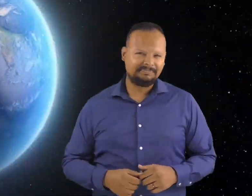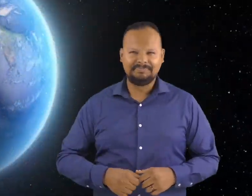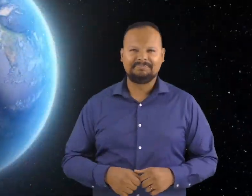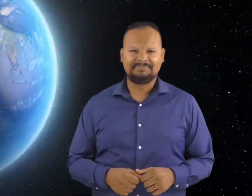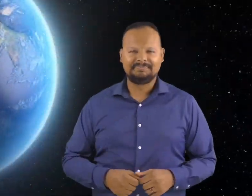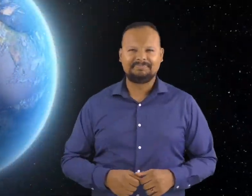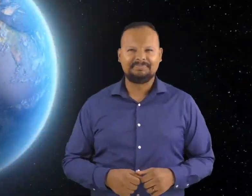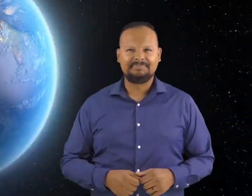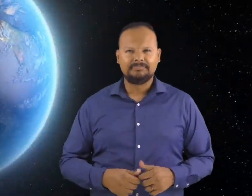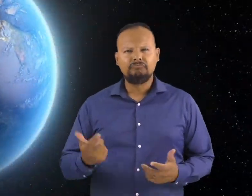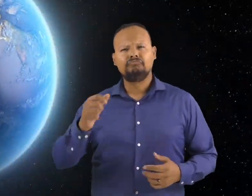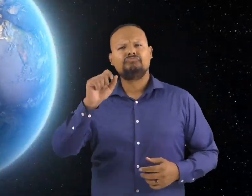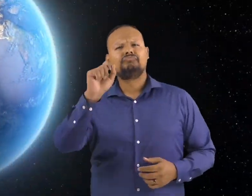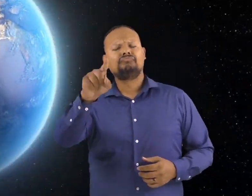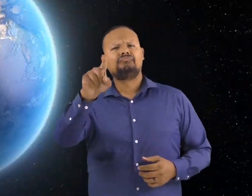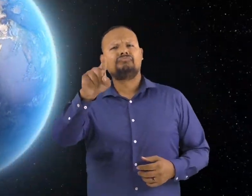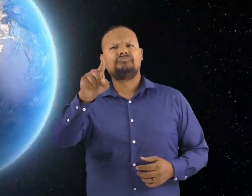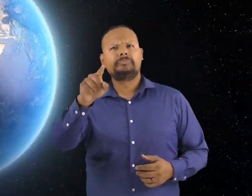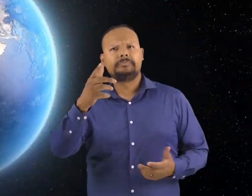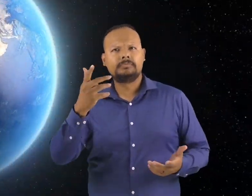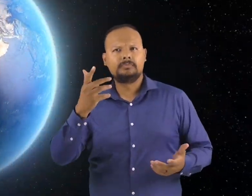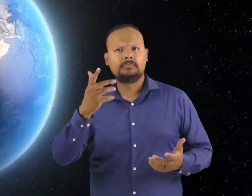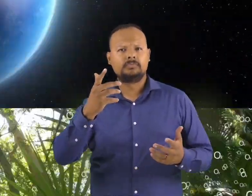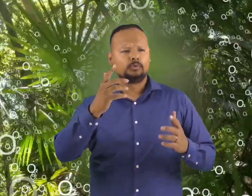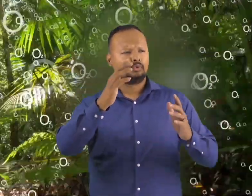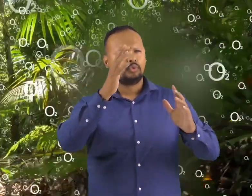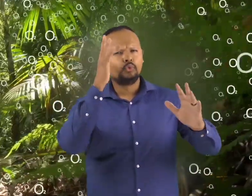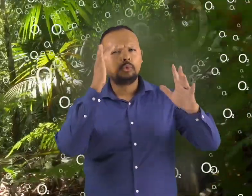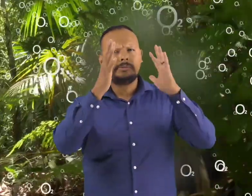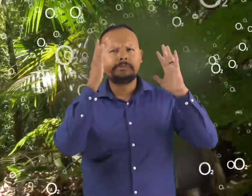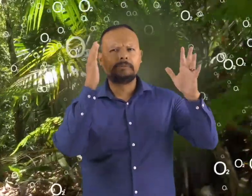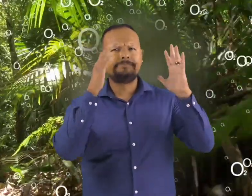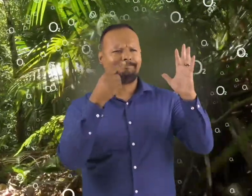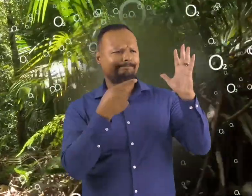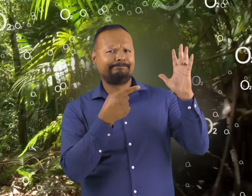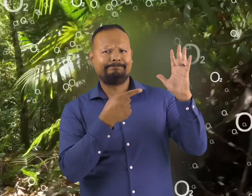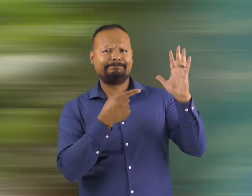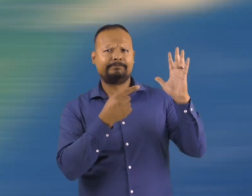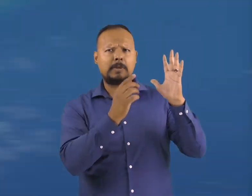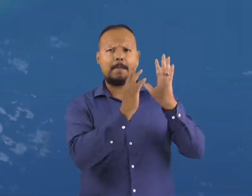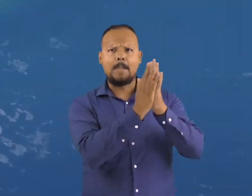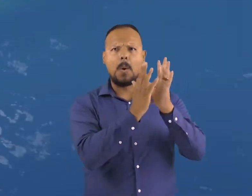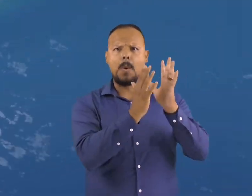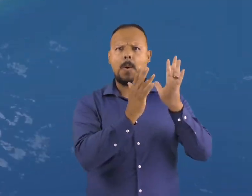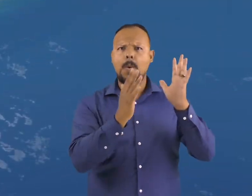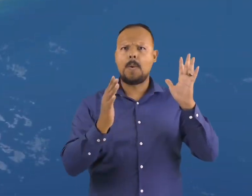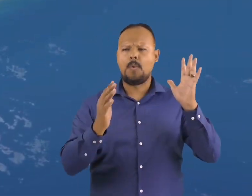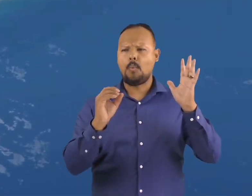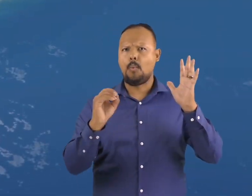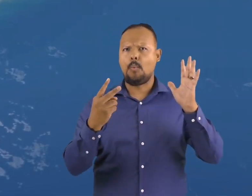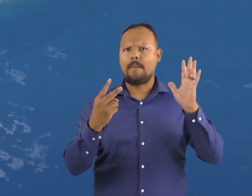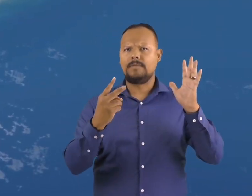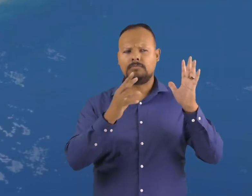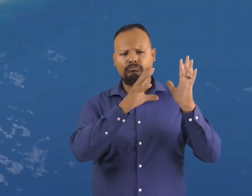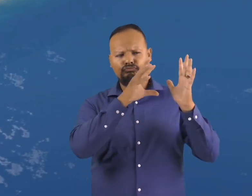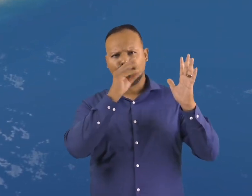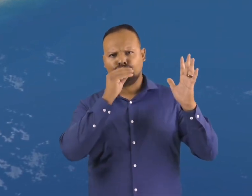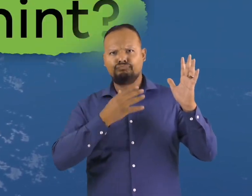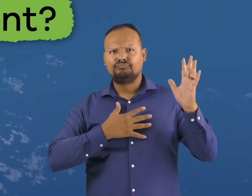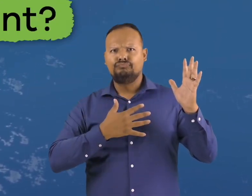What is something that produces more oxygen than the forests in the Amazon and regulates the climate?